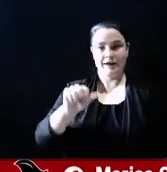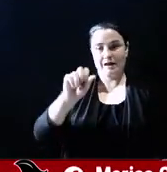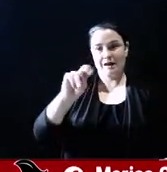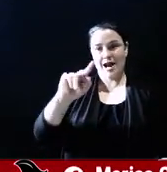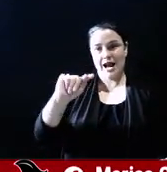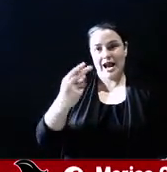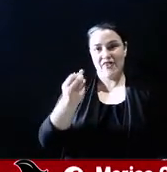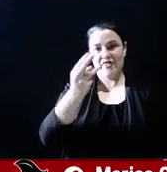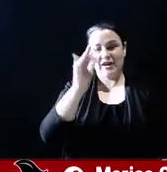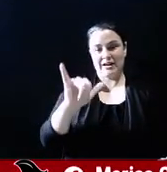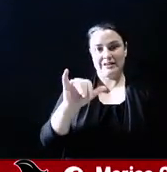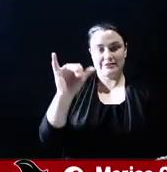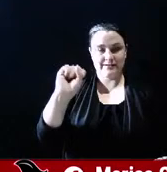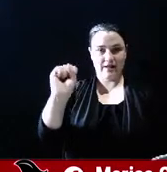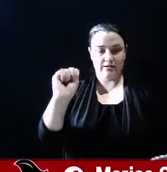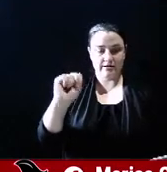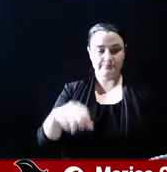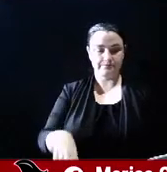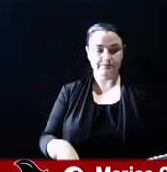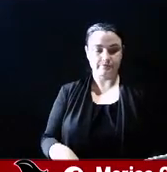Anthony Saravia.